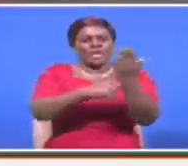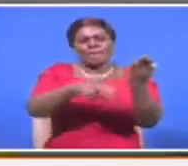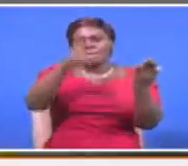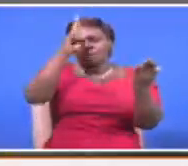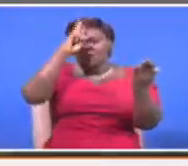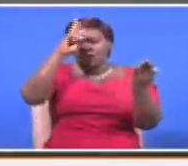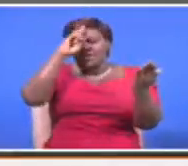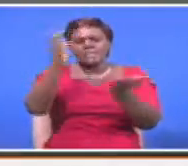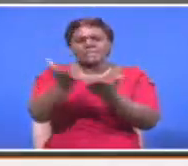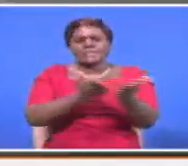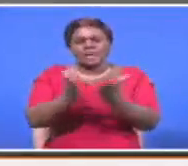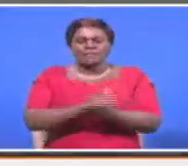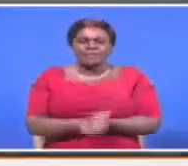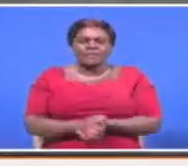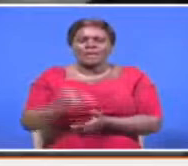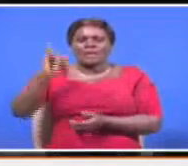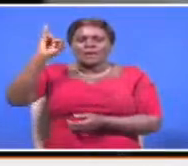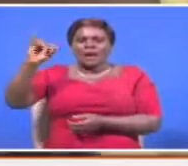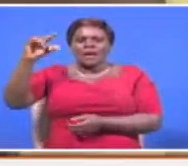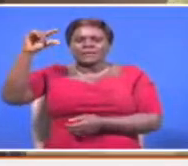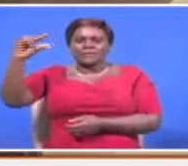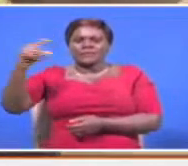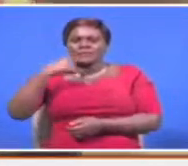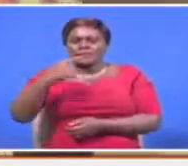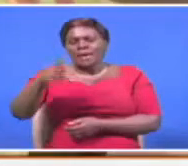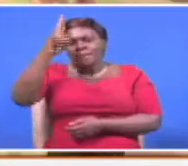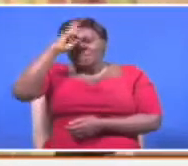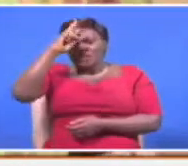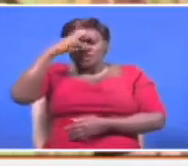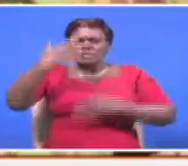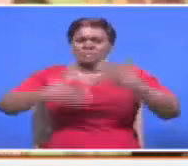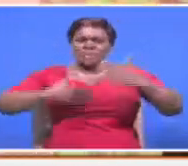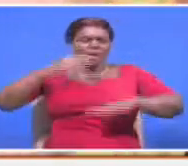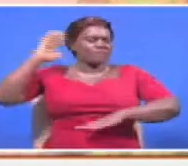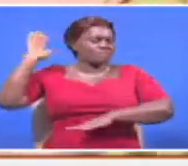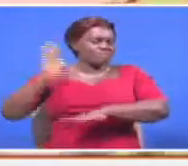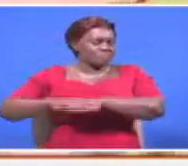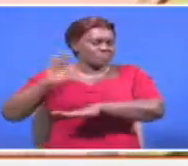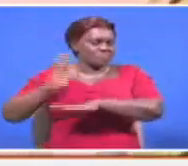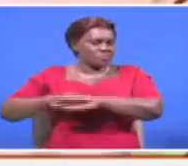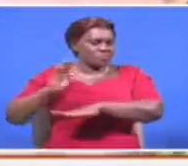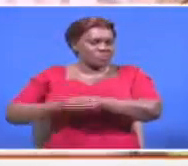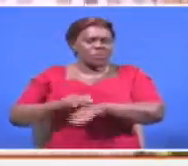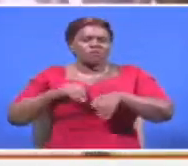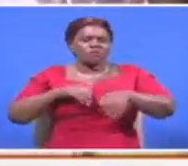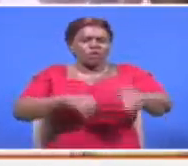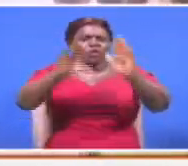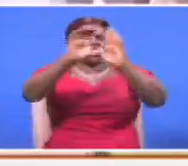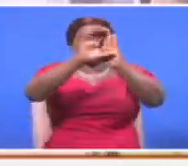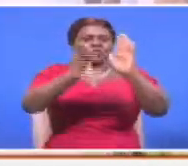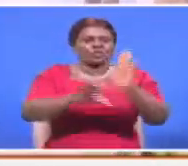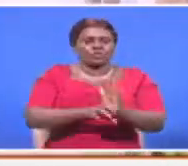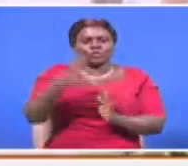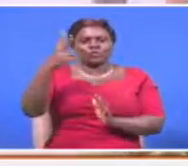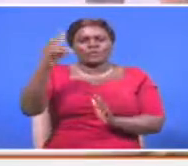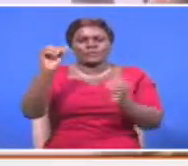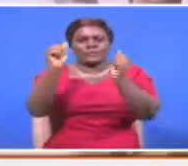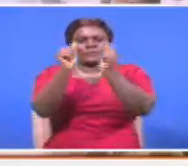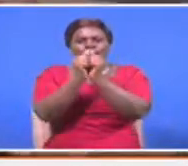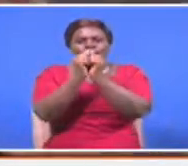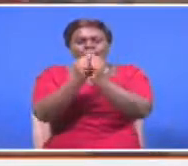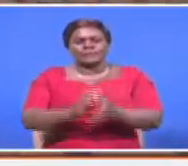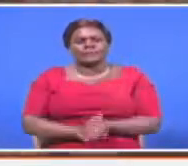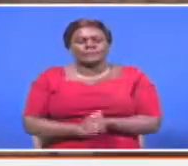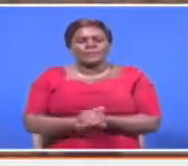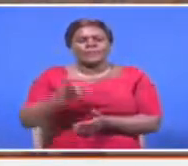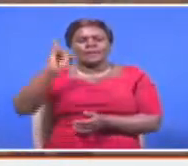service. According to the Inspector General, police conducted their duties in line with the Constitution of Kenya 2010.